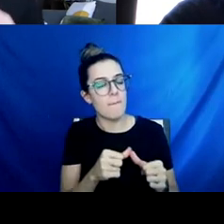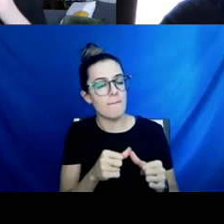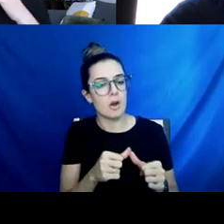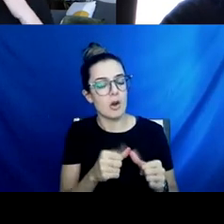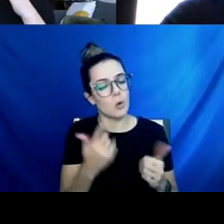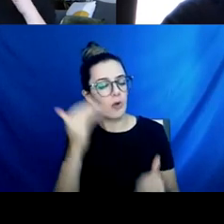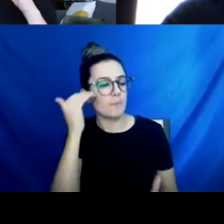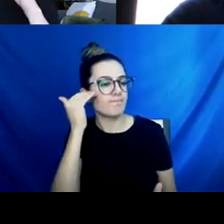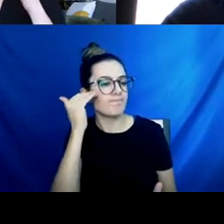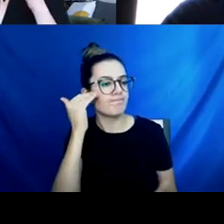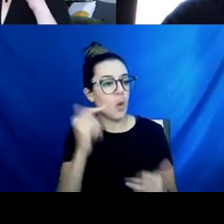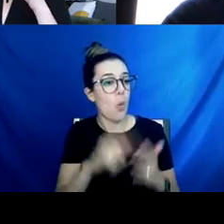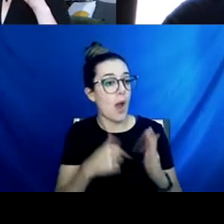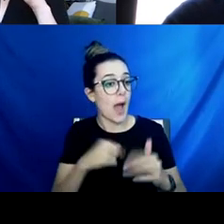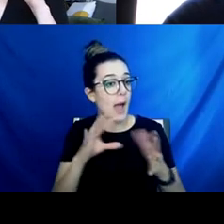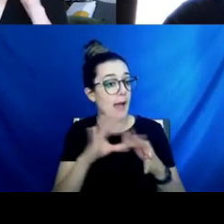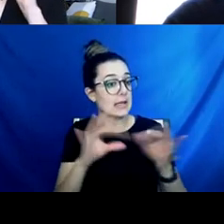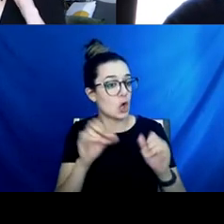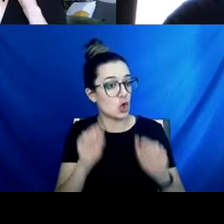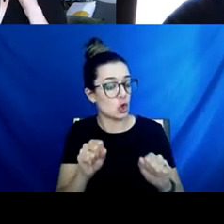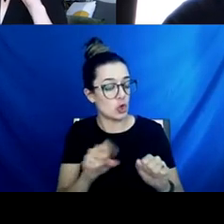got a little excitedly sidetracked.